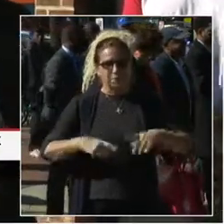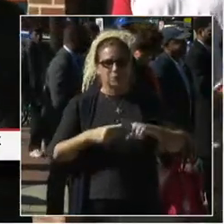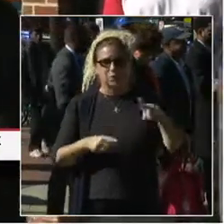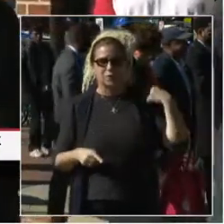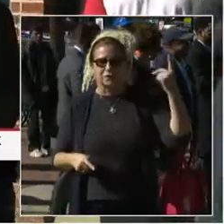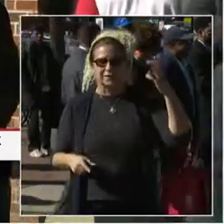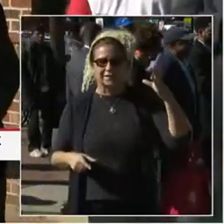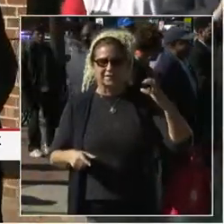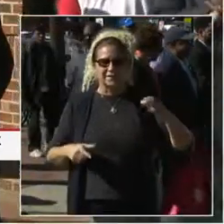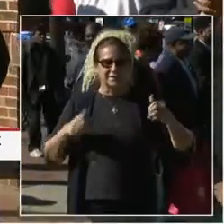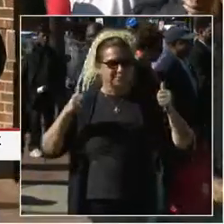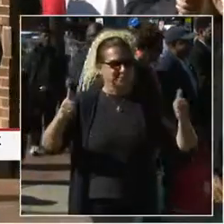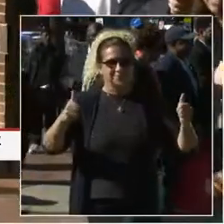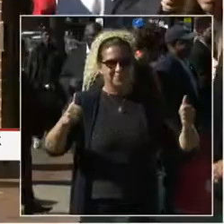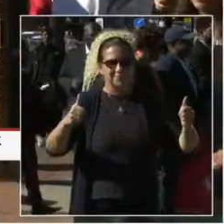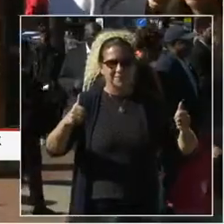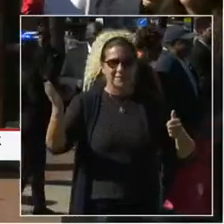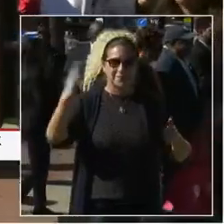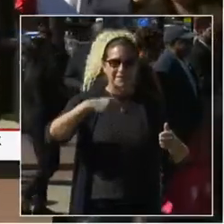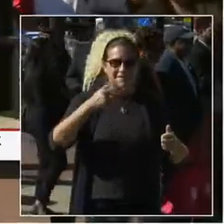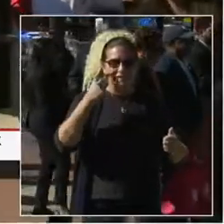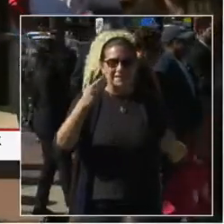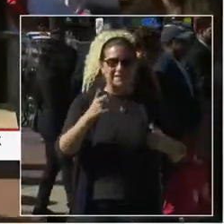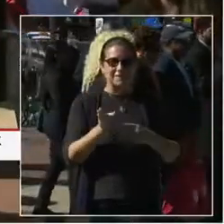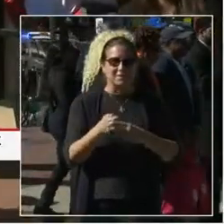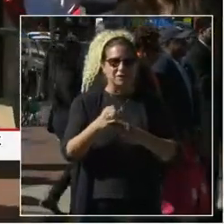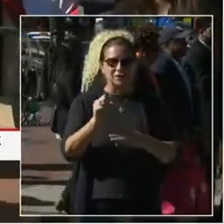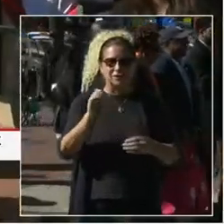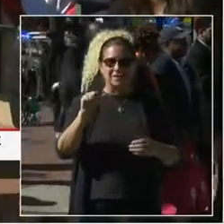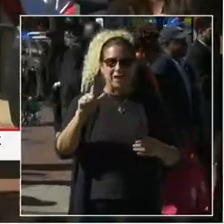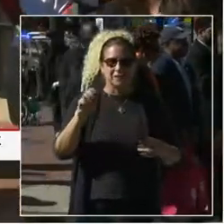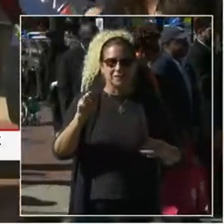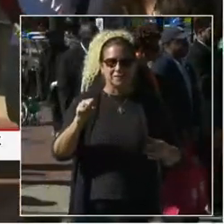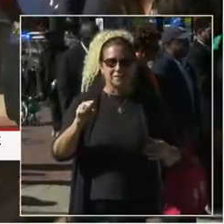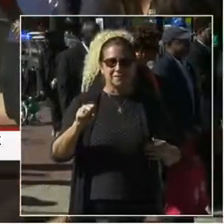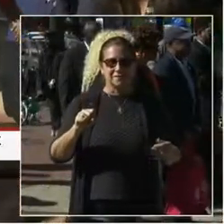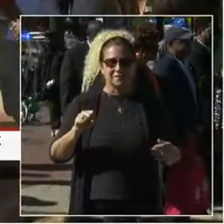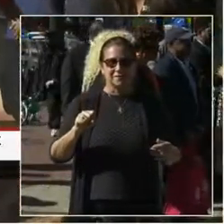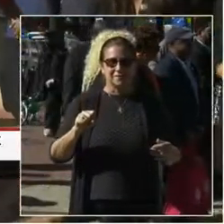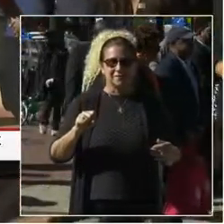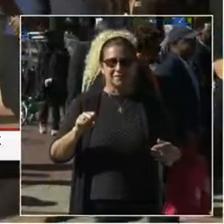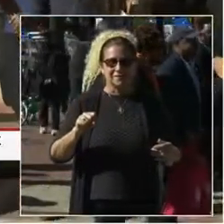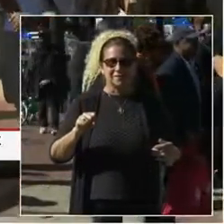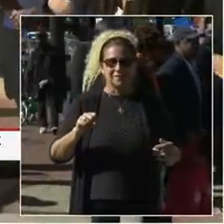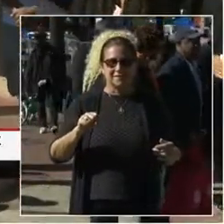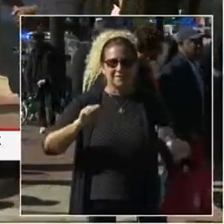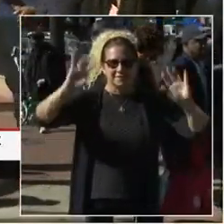see the fish scale, and then I will come back out for any community questions.